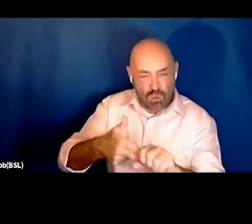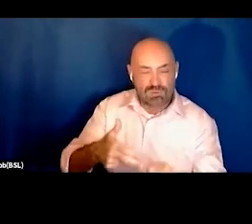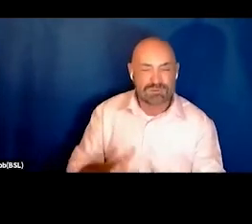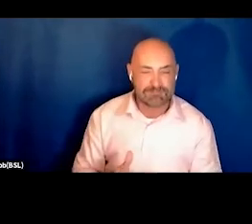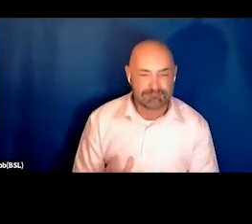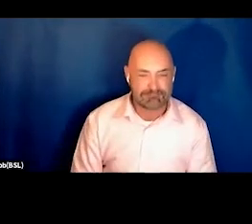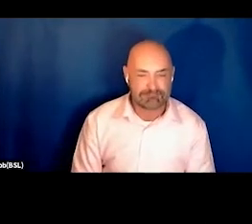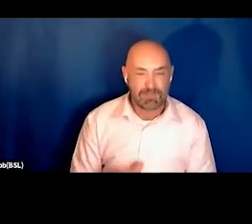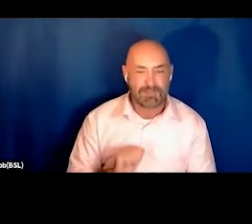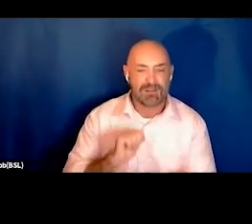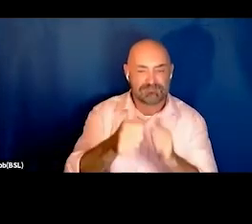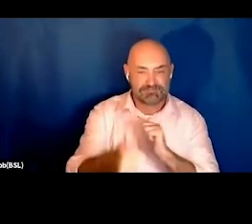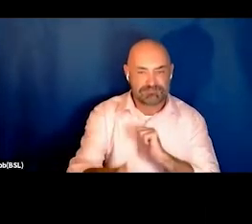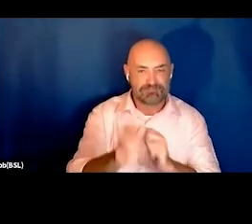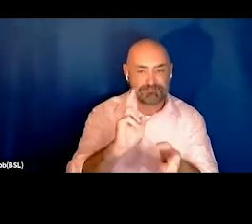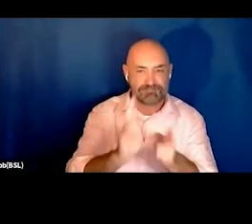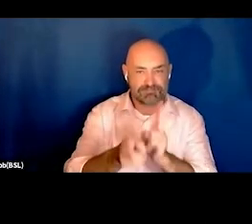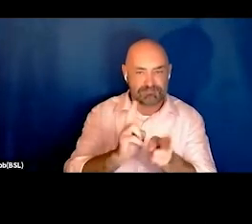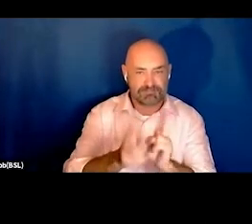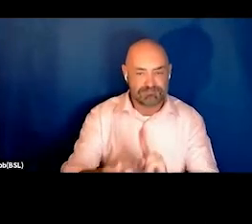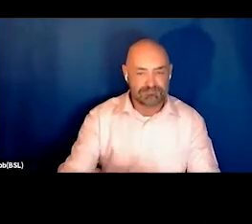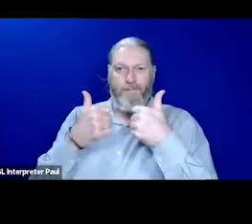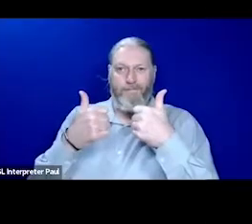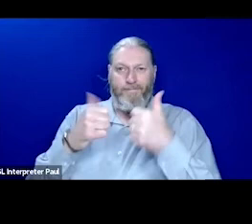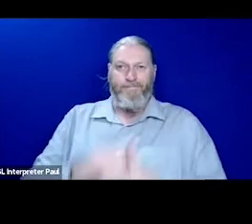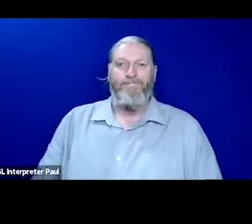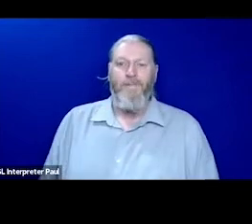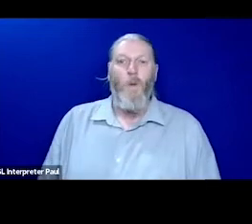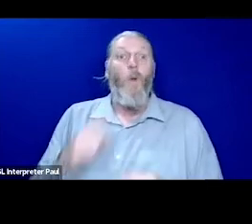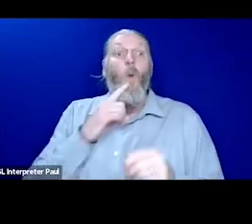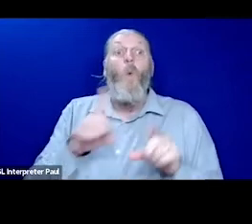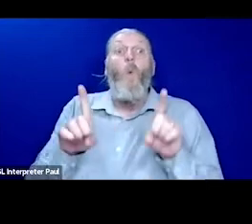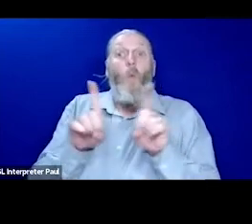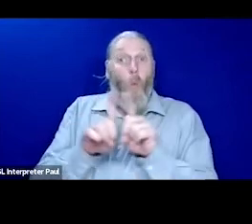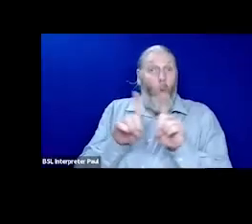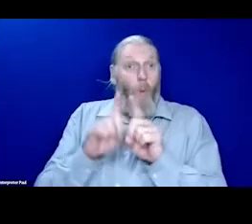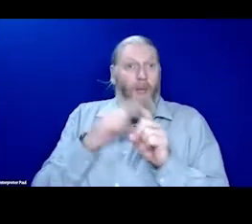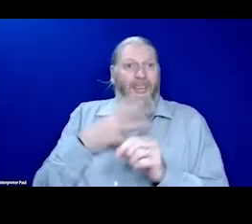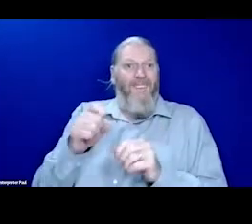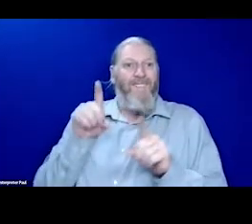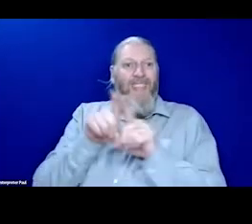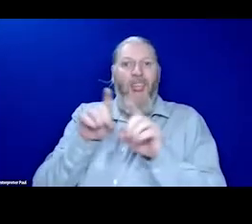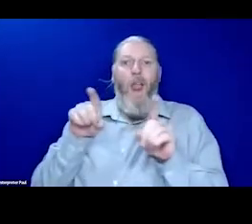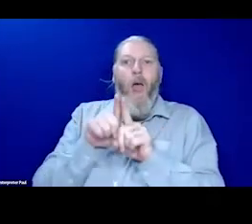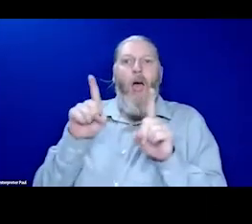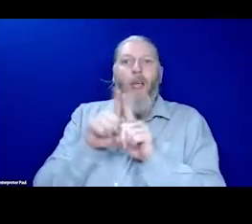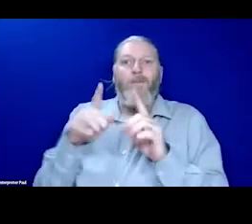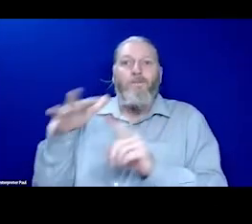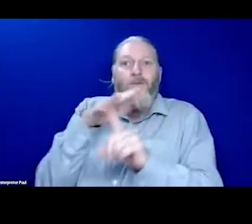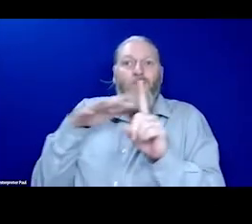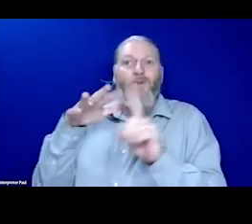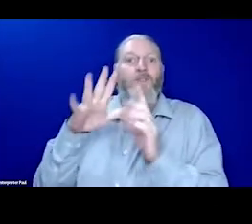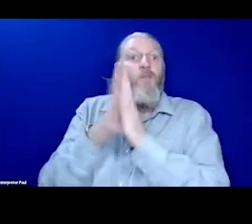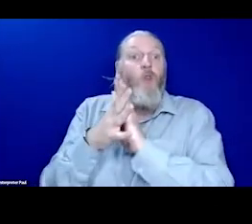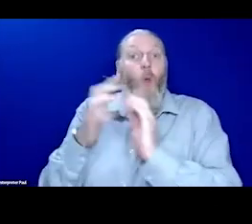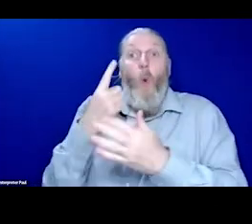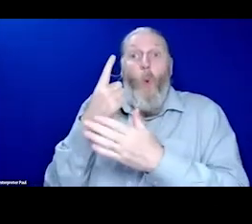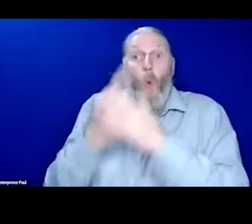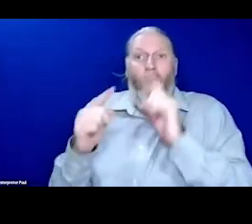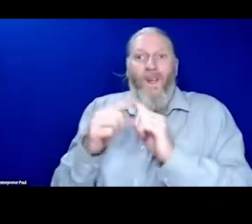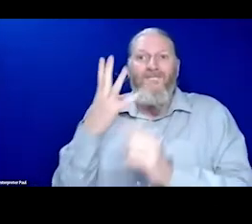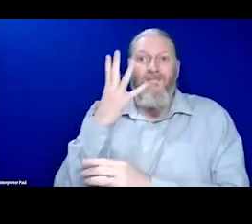We also have an affected biodiversity crisis. At the moment, only 4% of Earth's mammals by weight are wild,